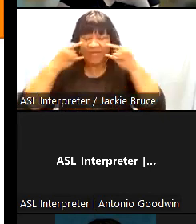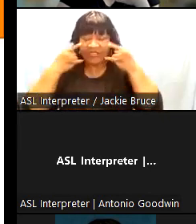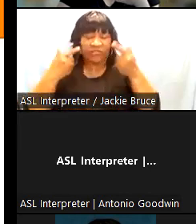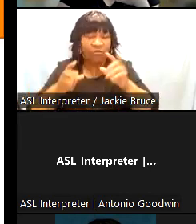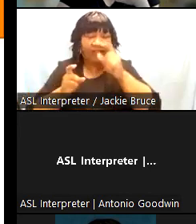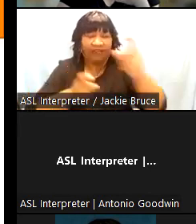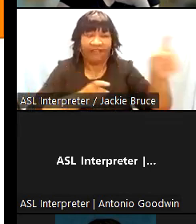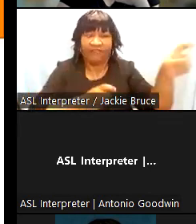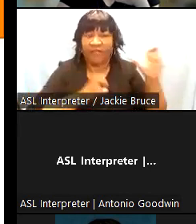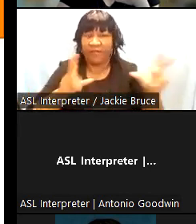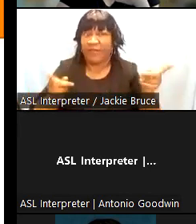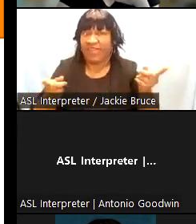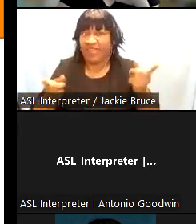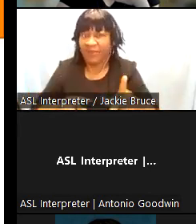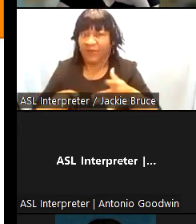folks.